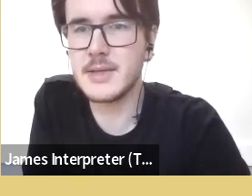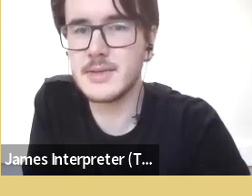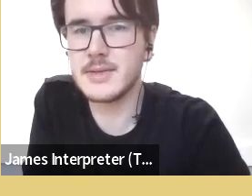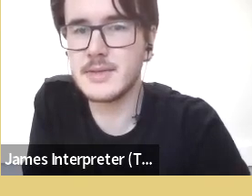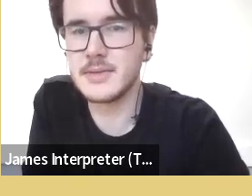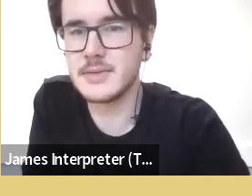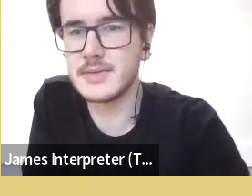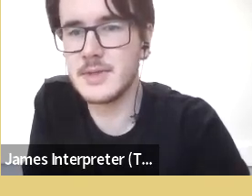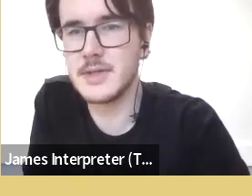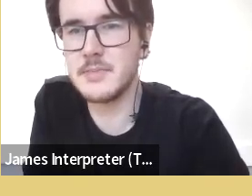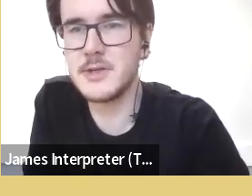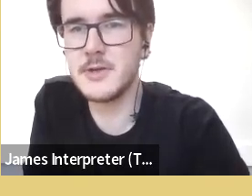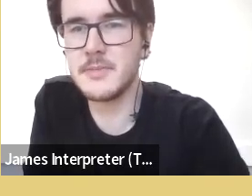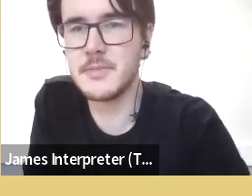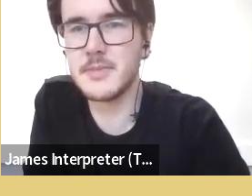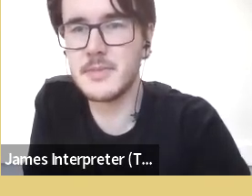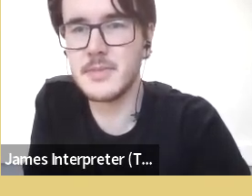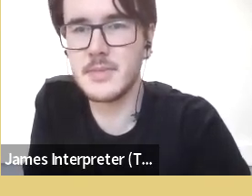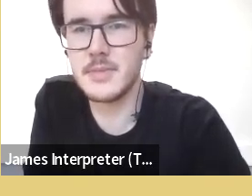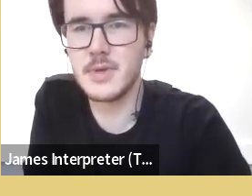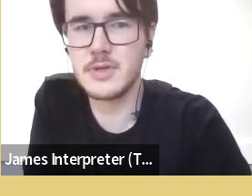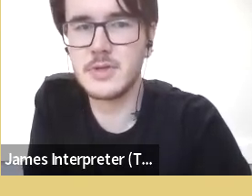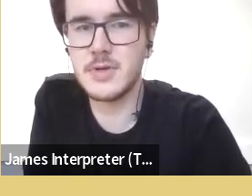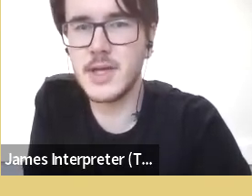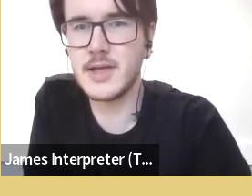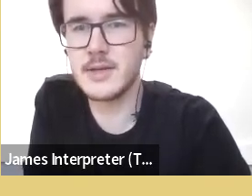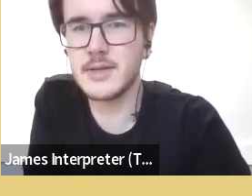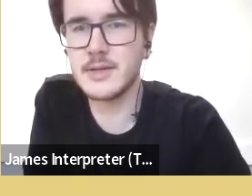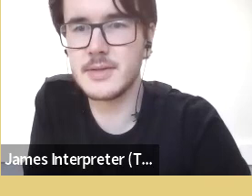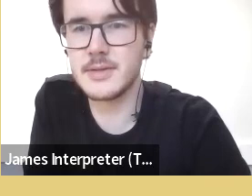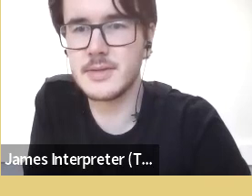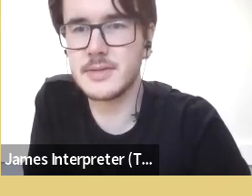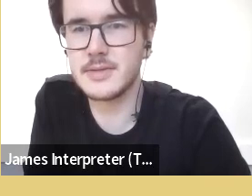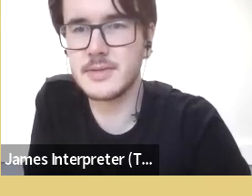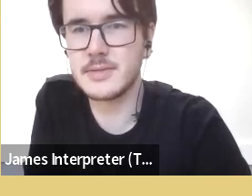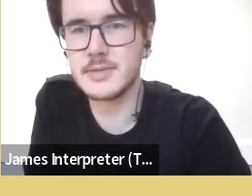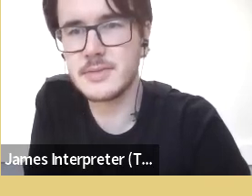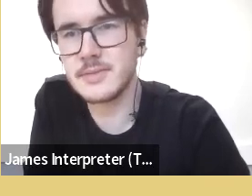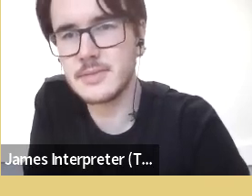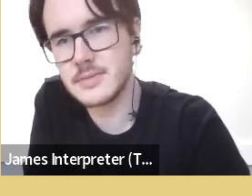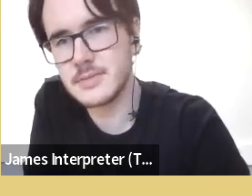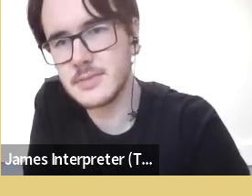Meet. Isn't to meet you. Drink.